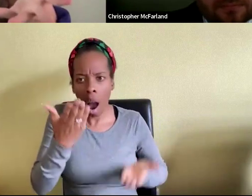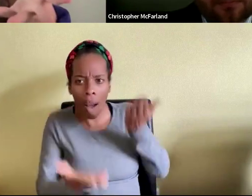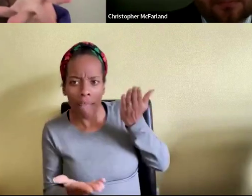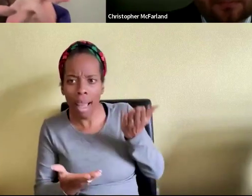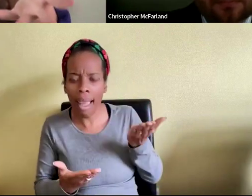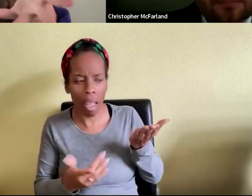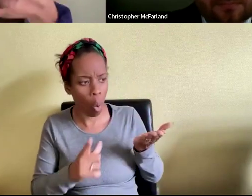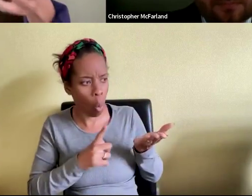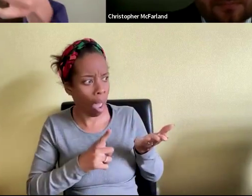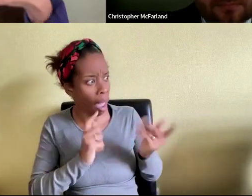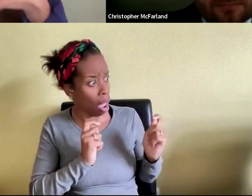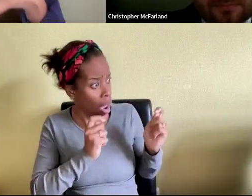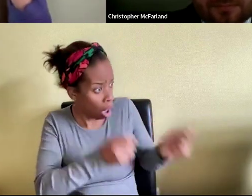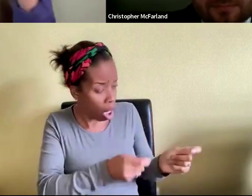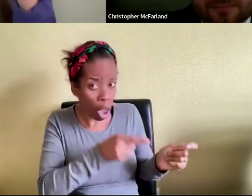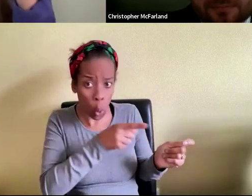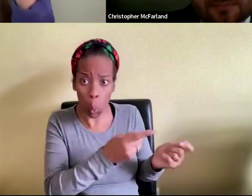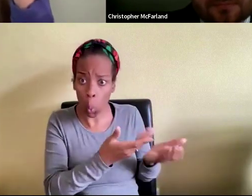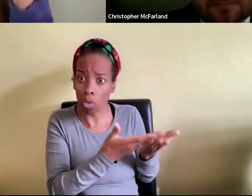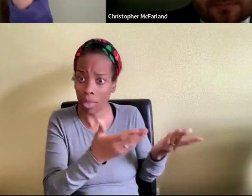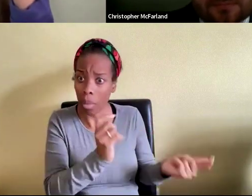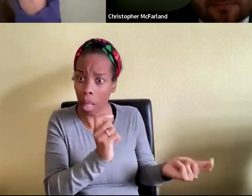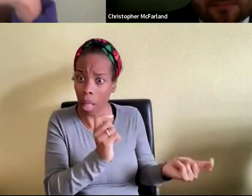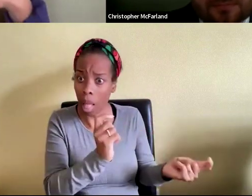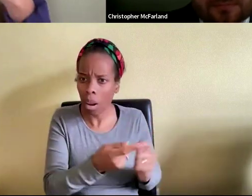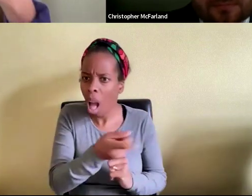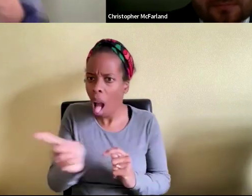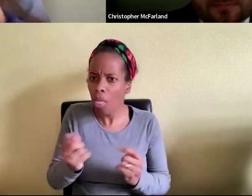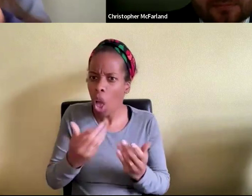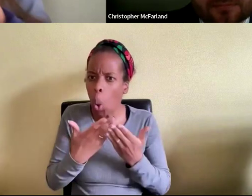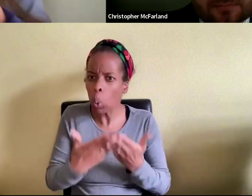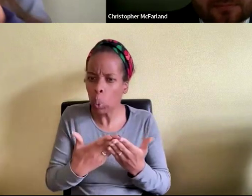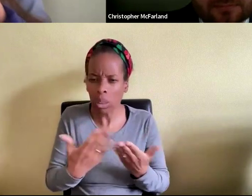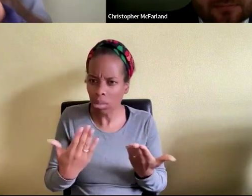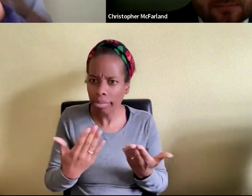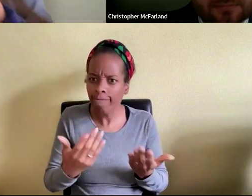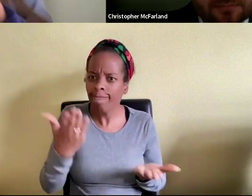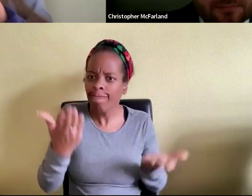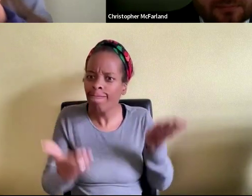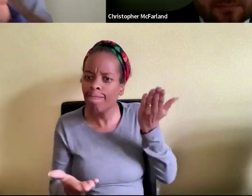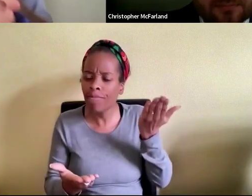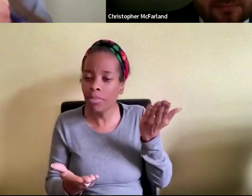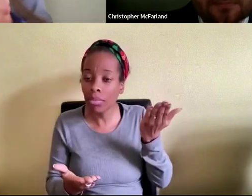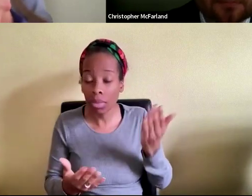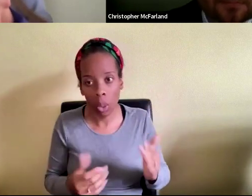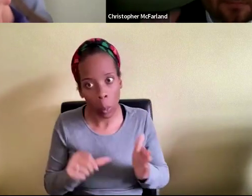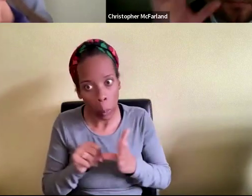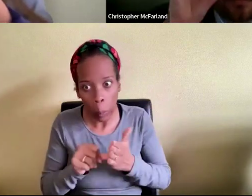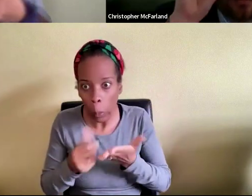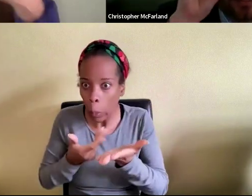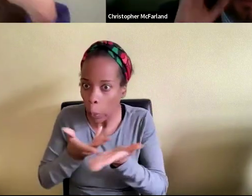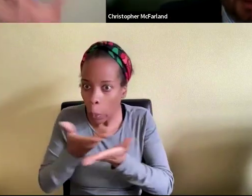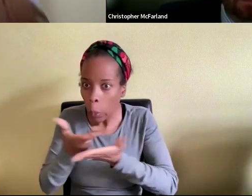grant a reasonable adjustment, and kind of how to handle that discourse, and that, because I think that's often an excuse